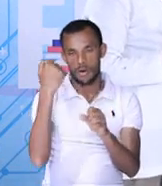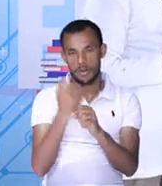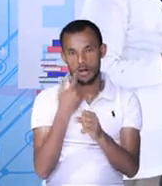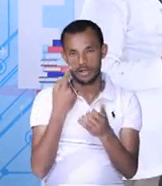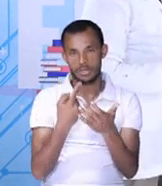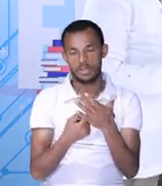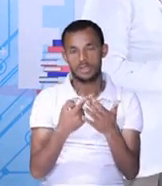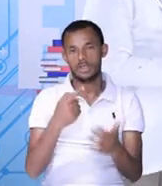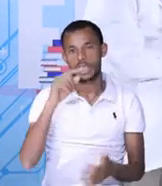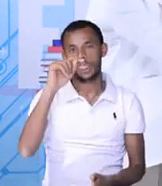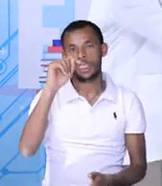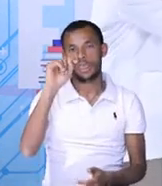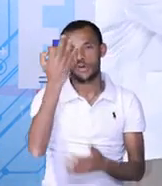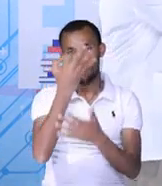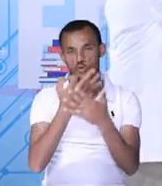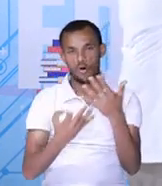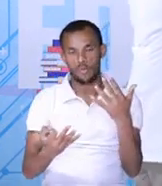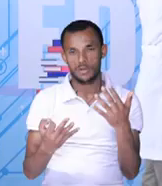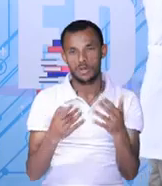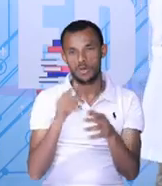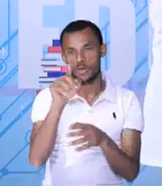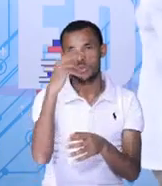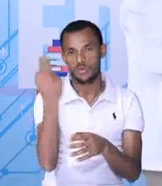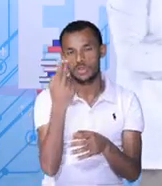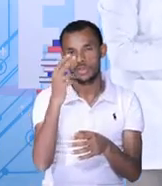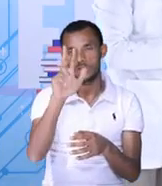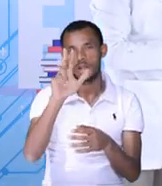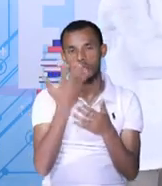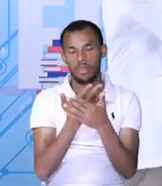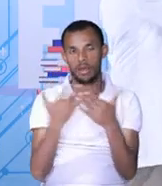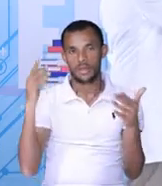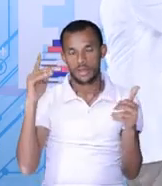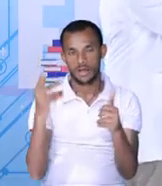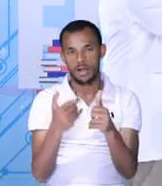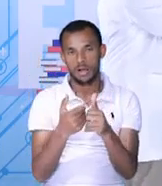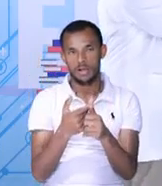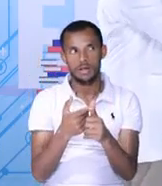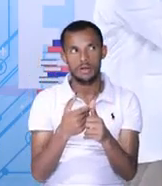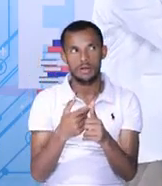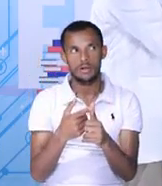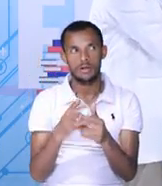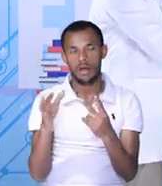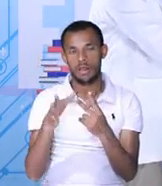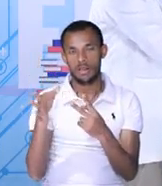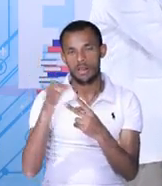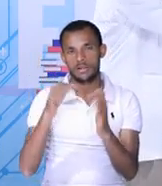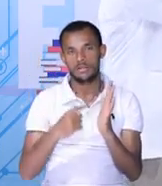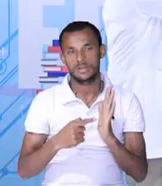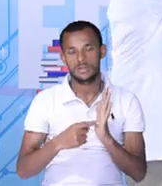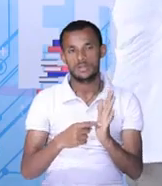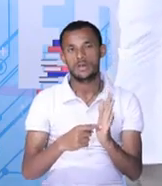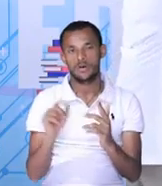form, you have to put these three things. Here, alternate signs.